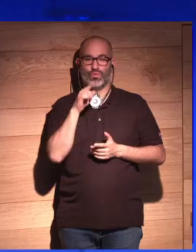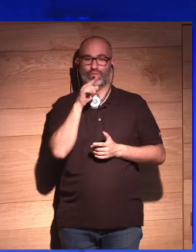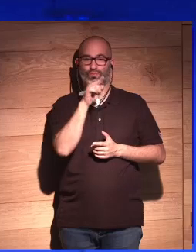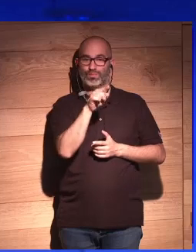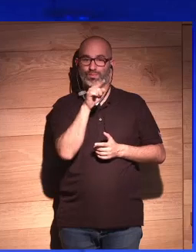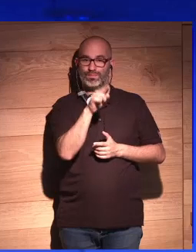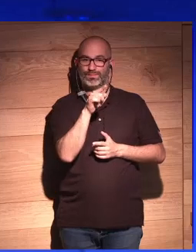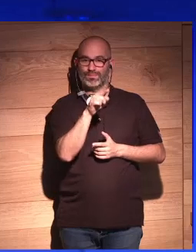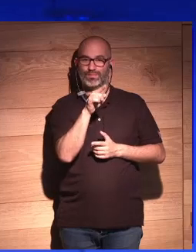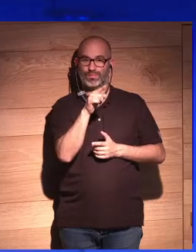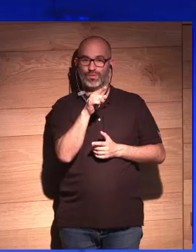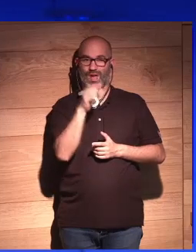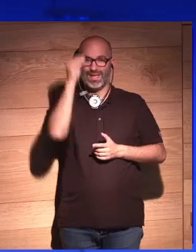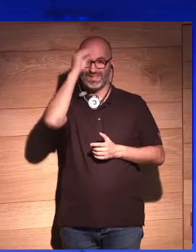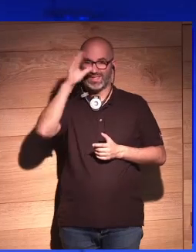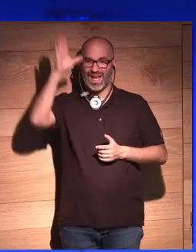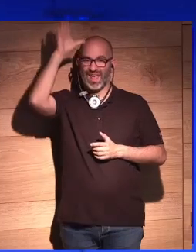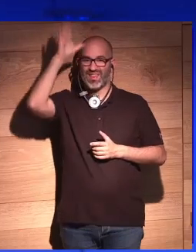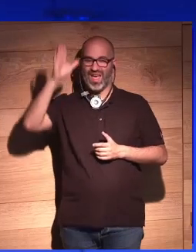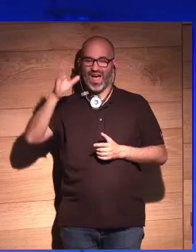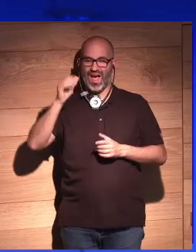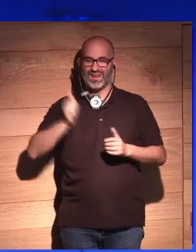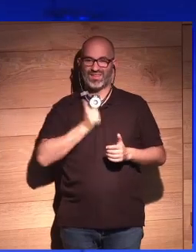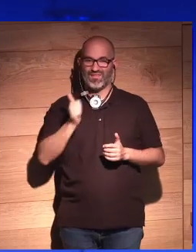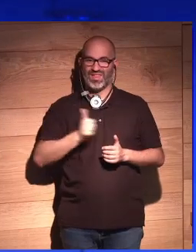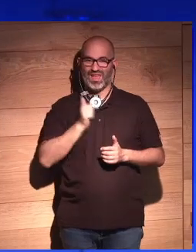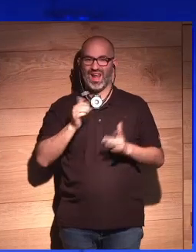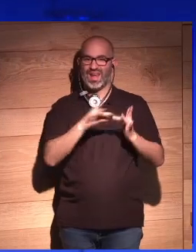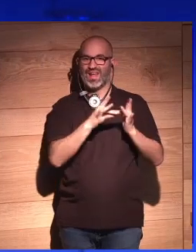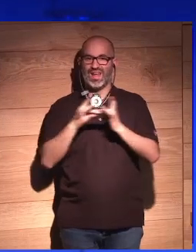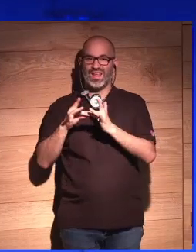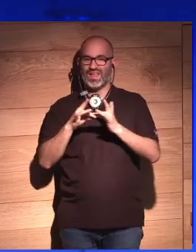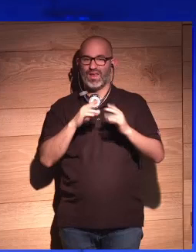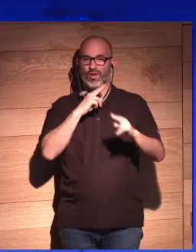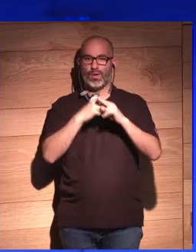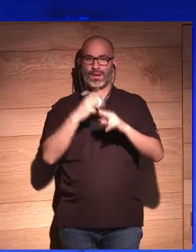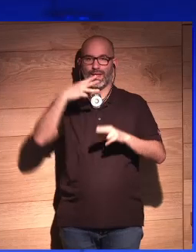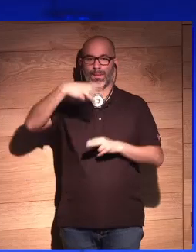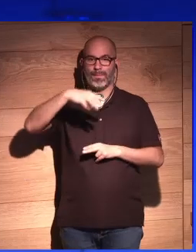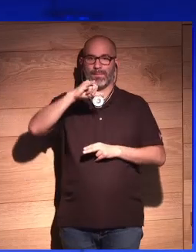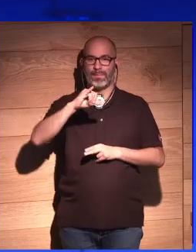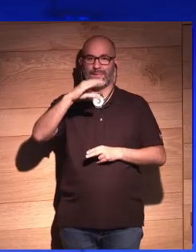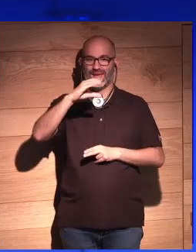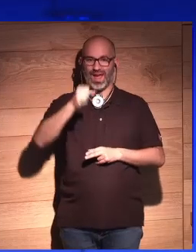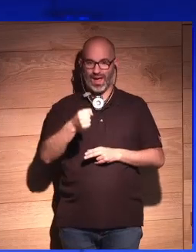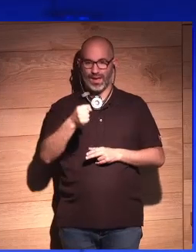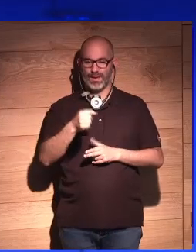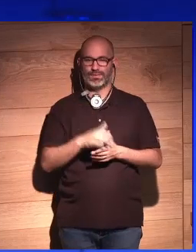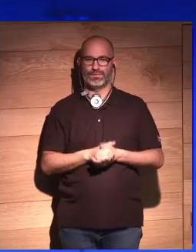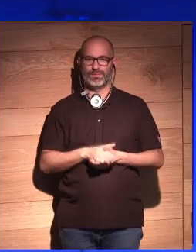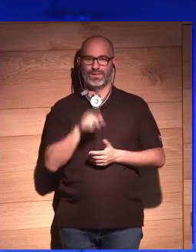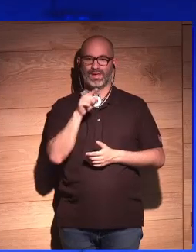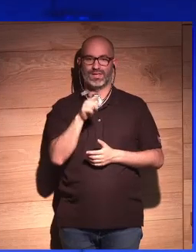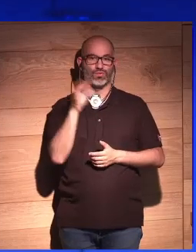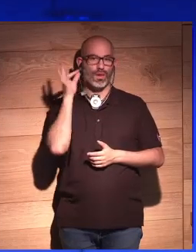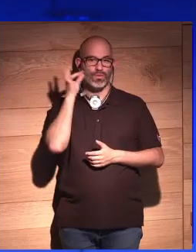She was being developed by John Manos and Alice Moreau. And it was a woman, a digital,